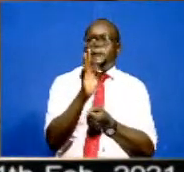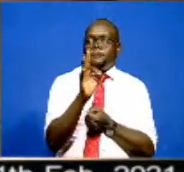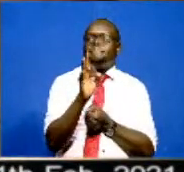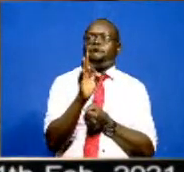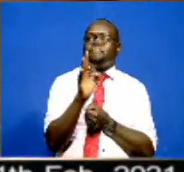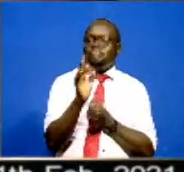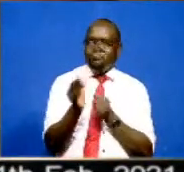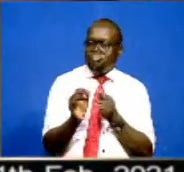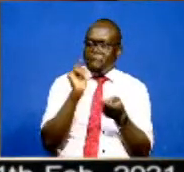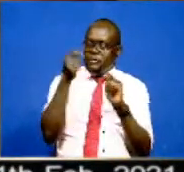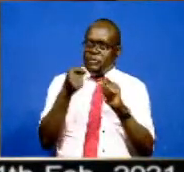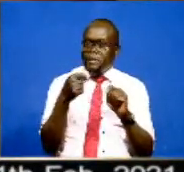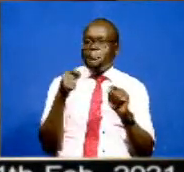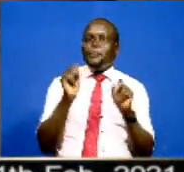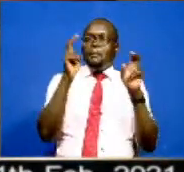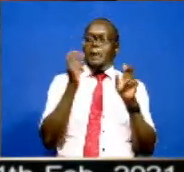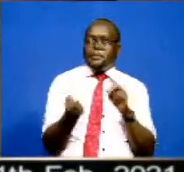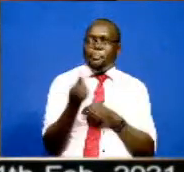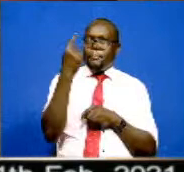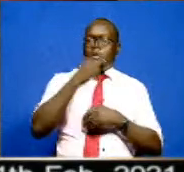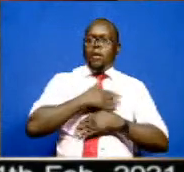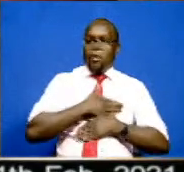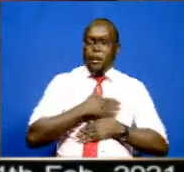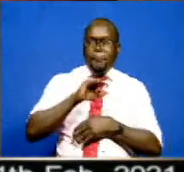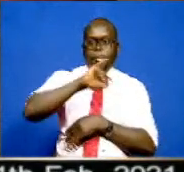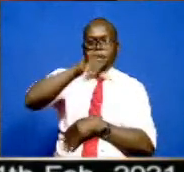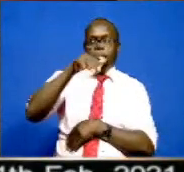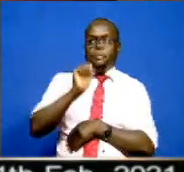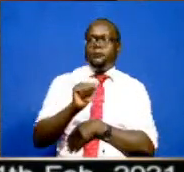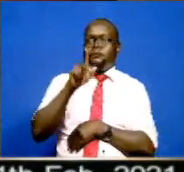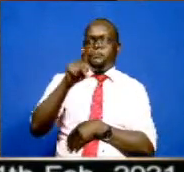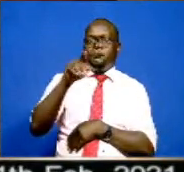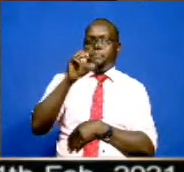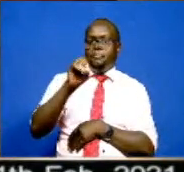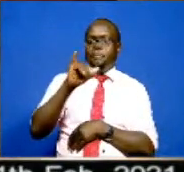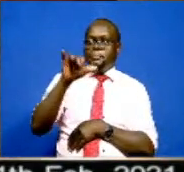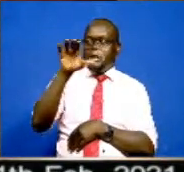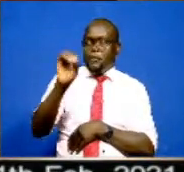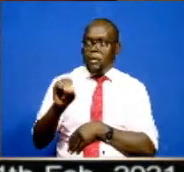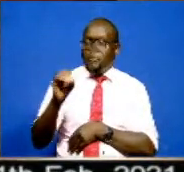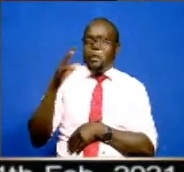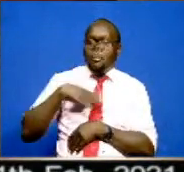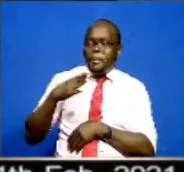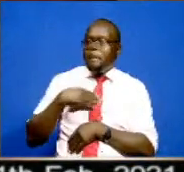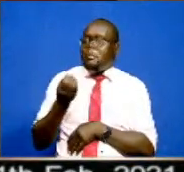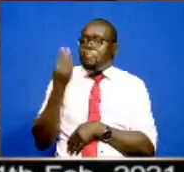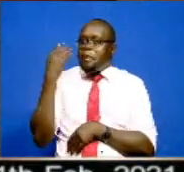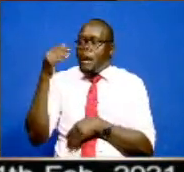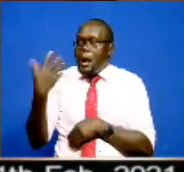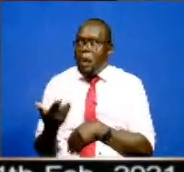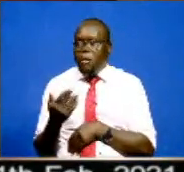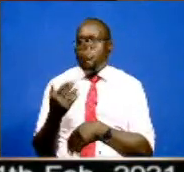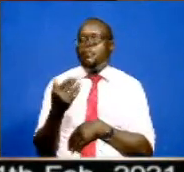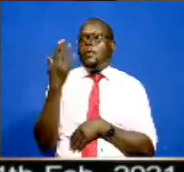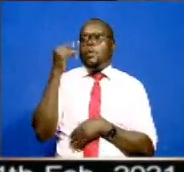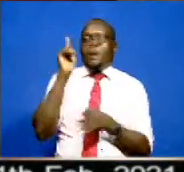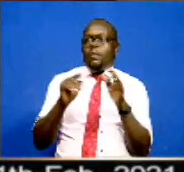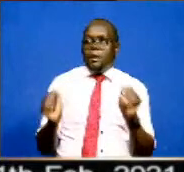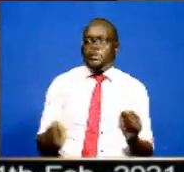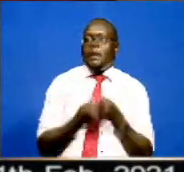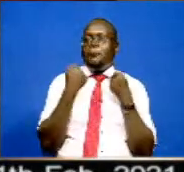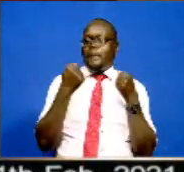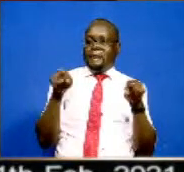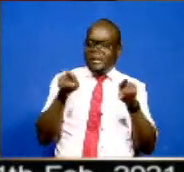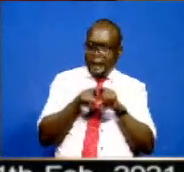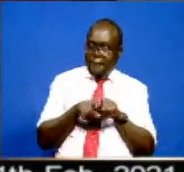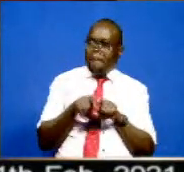reconstituted and the matter was raised by Honorable Jakoyo. How people got to know is just because of what Honorable Mbadi